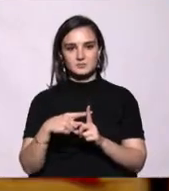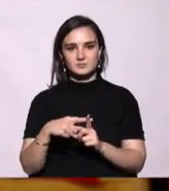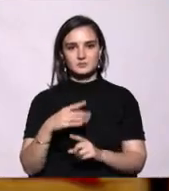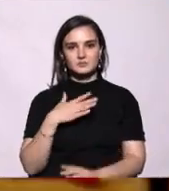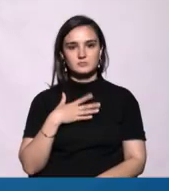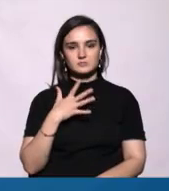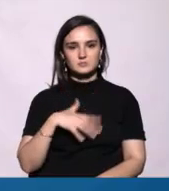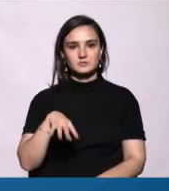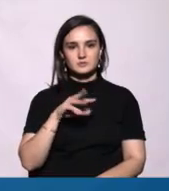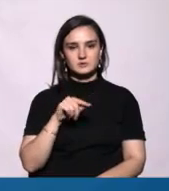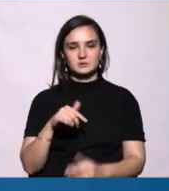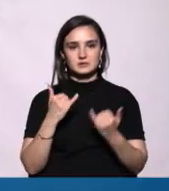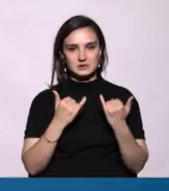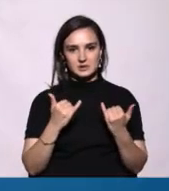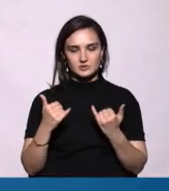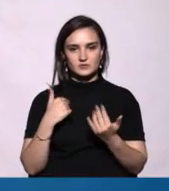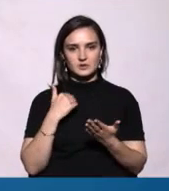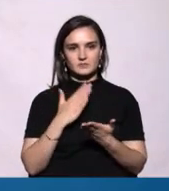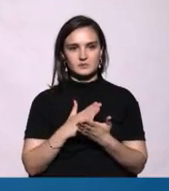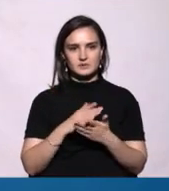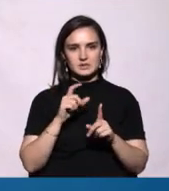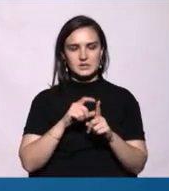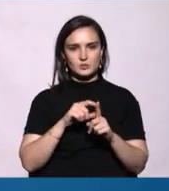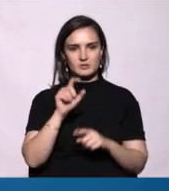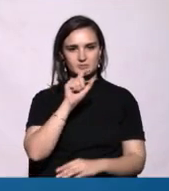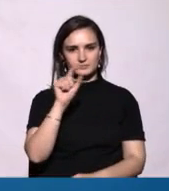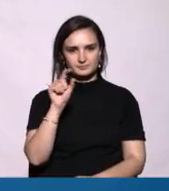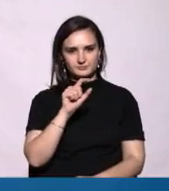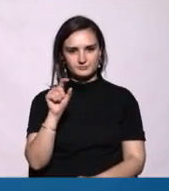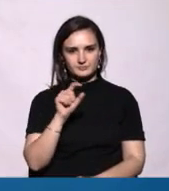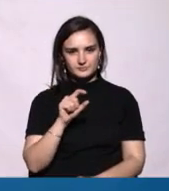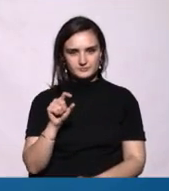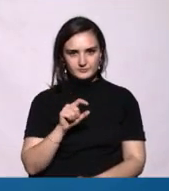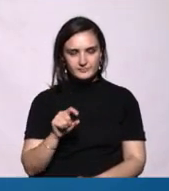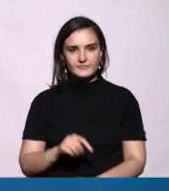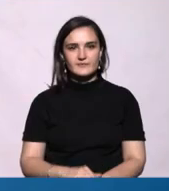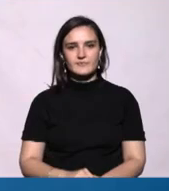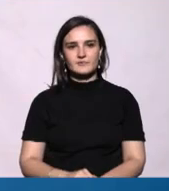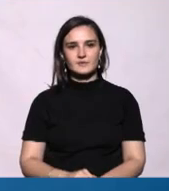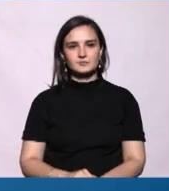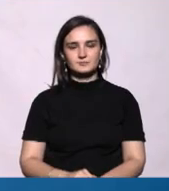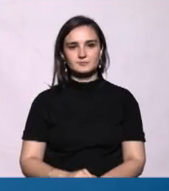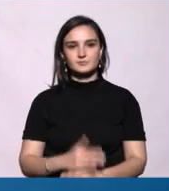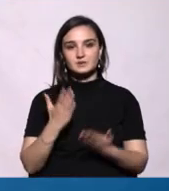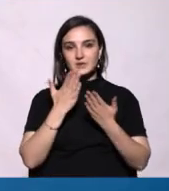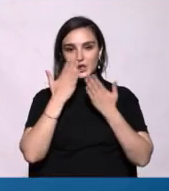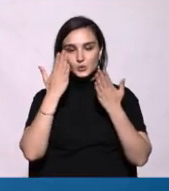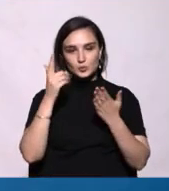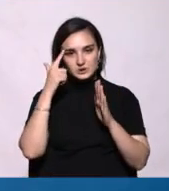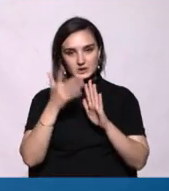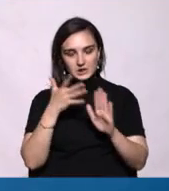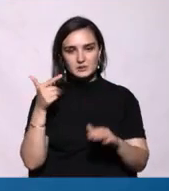for our agenda today, we have vocabulary, reading comprehension, grammar,